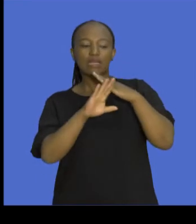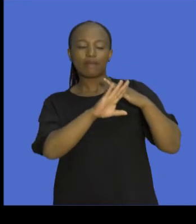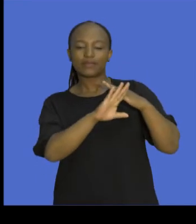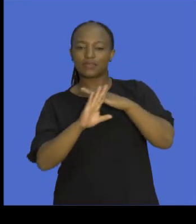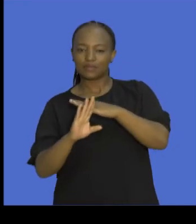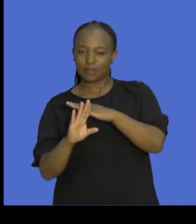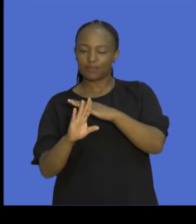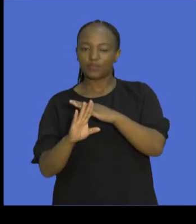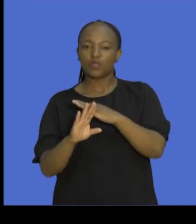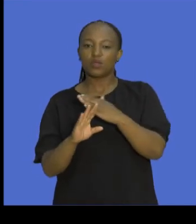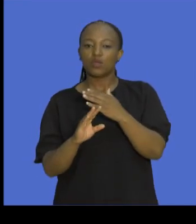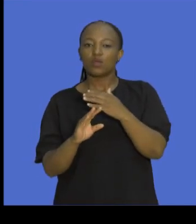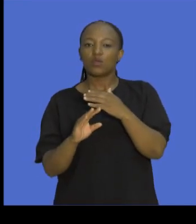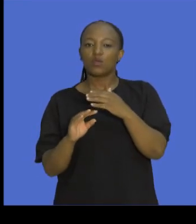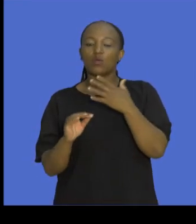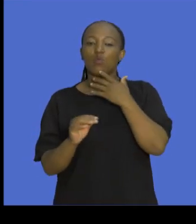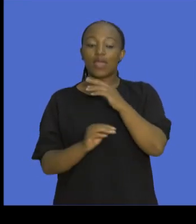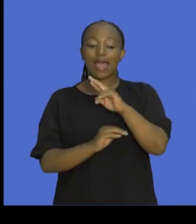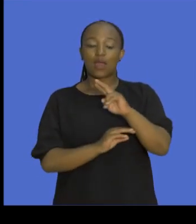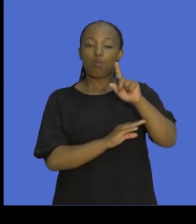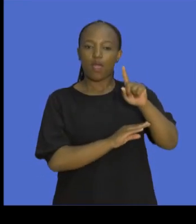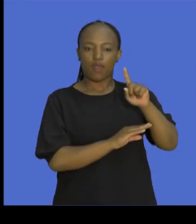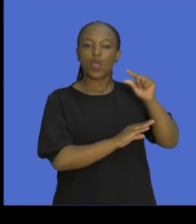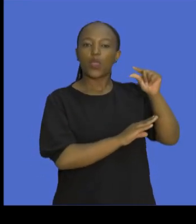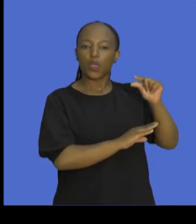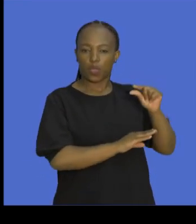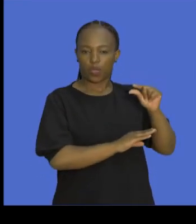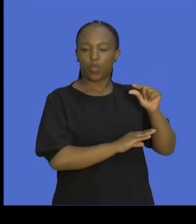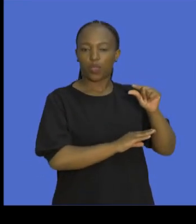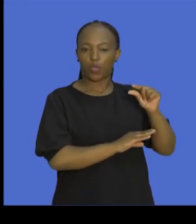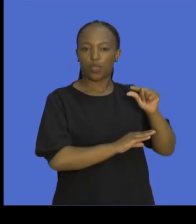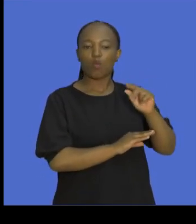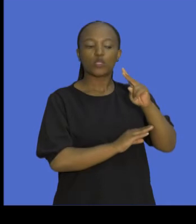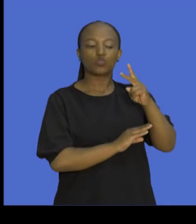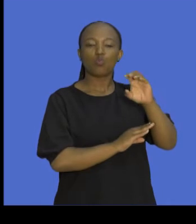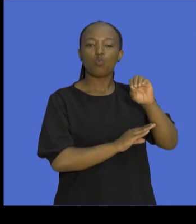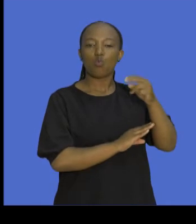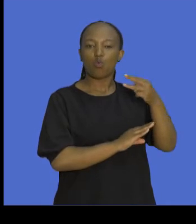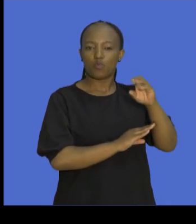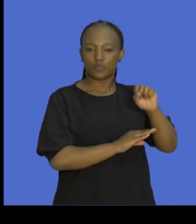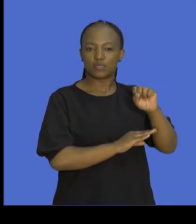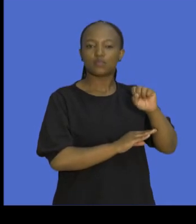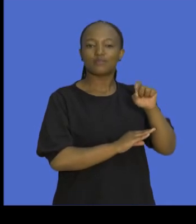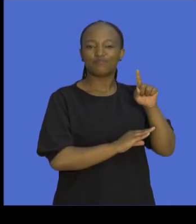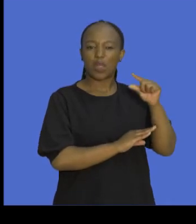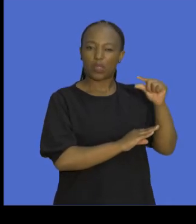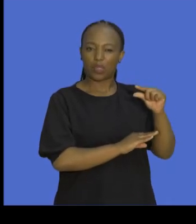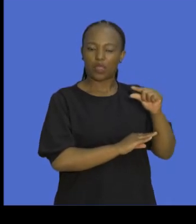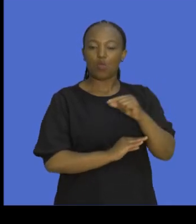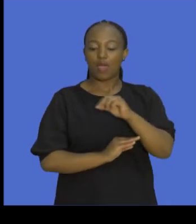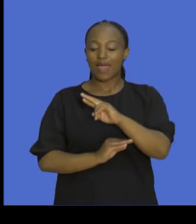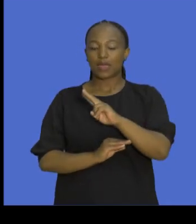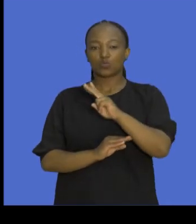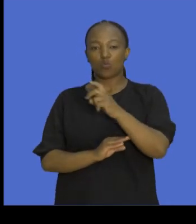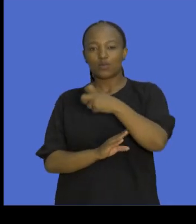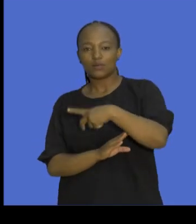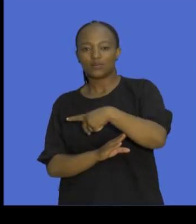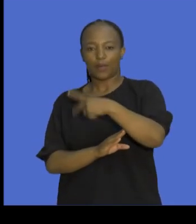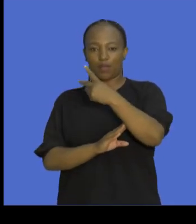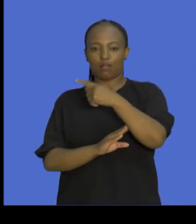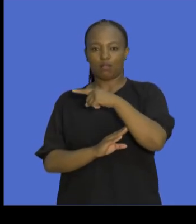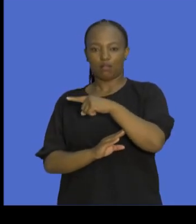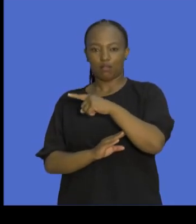resistors. So the smallest resistor was R1, okay, which was 2 ohms, okay, while R2